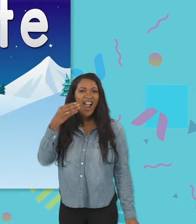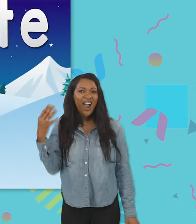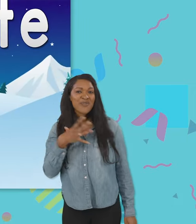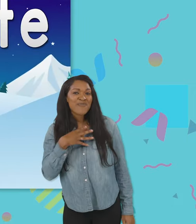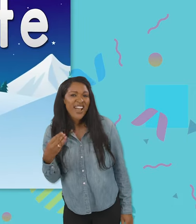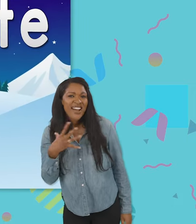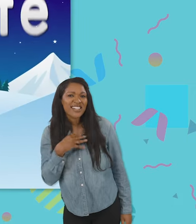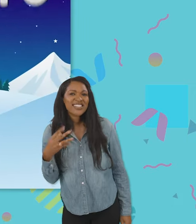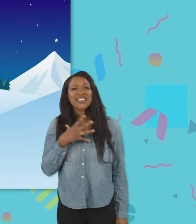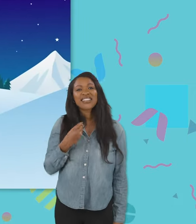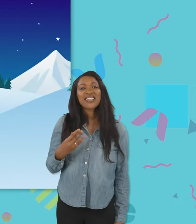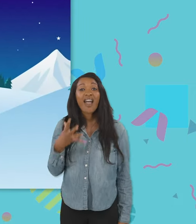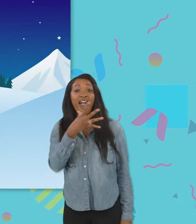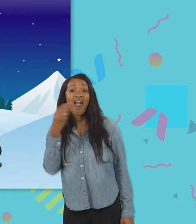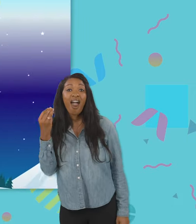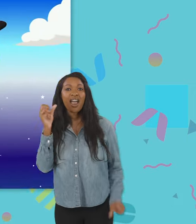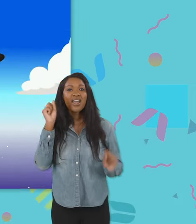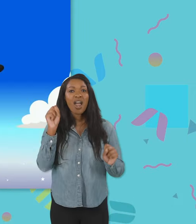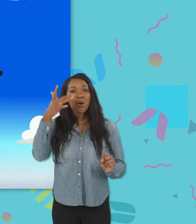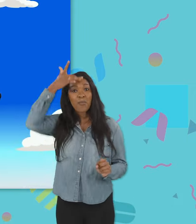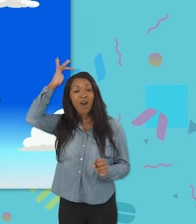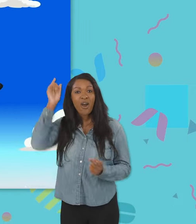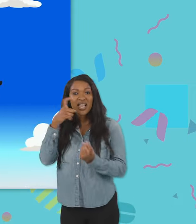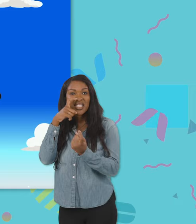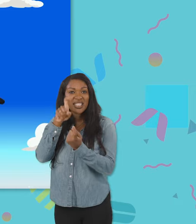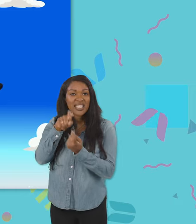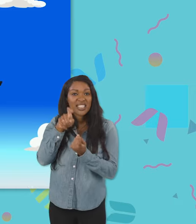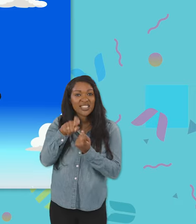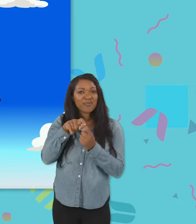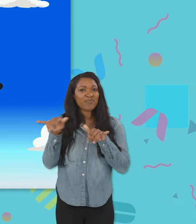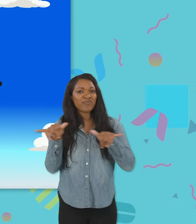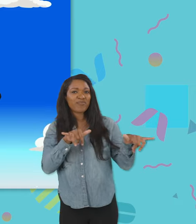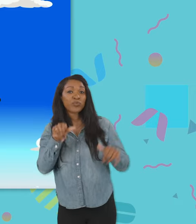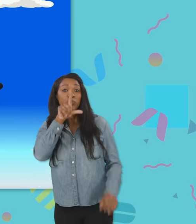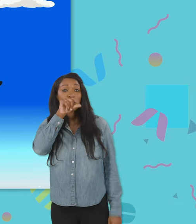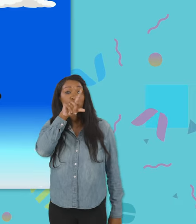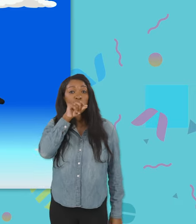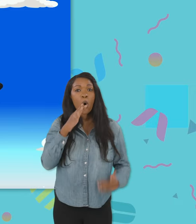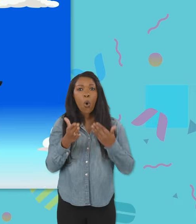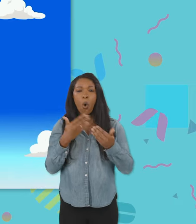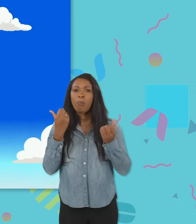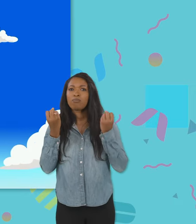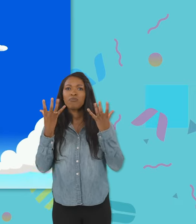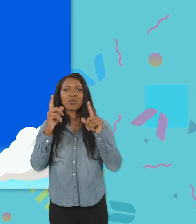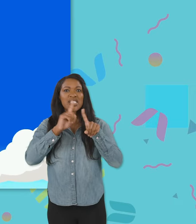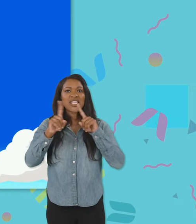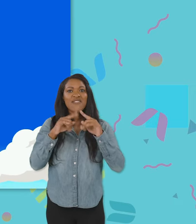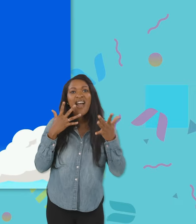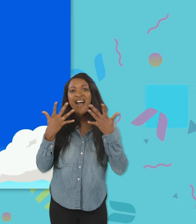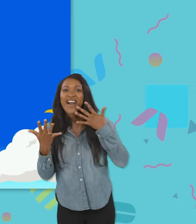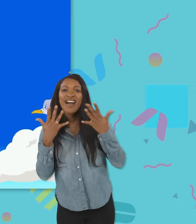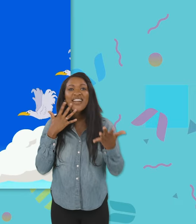black and white, and so are bald eagles. Birds can